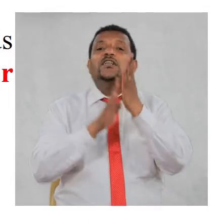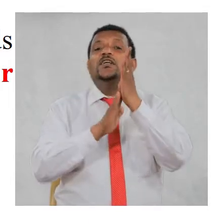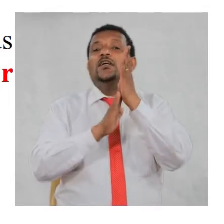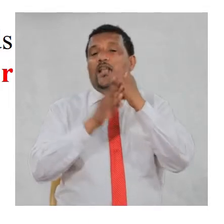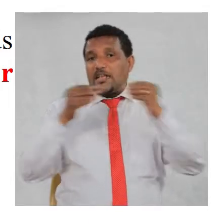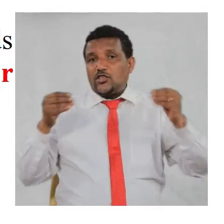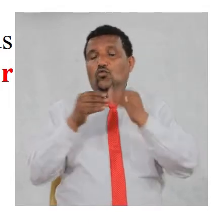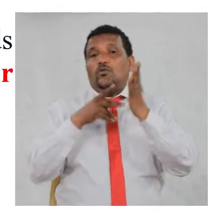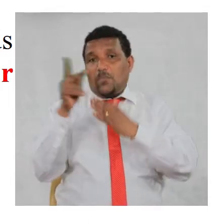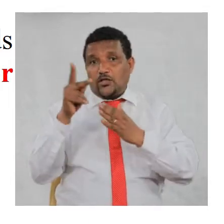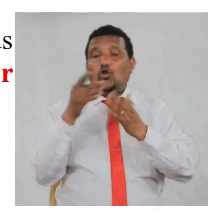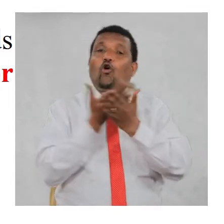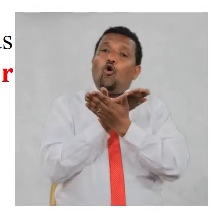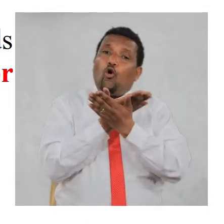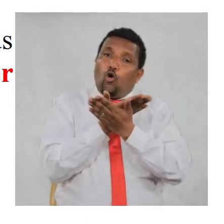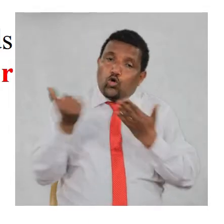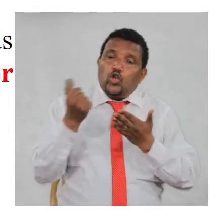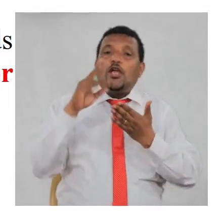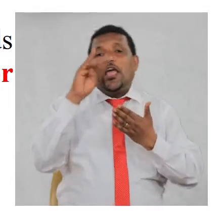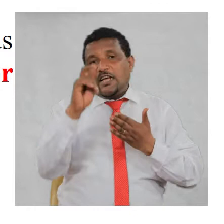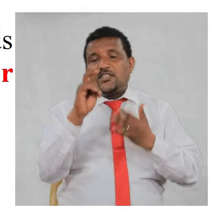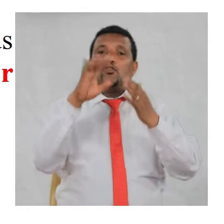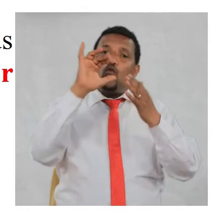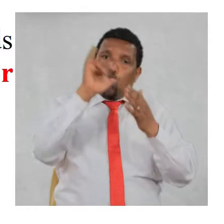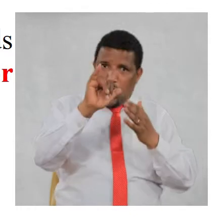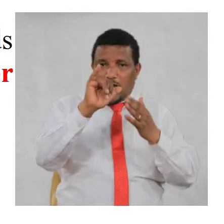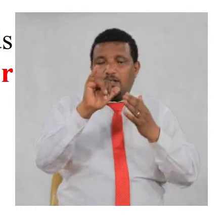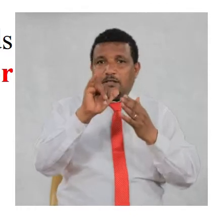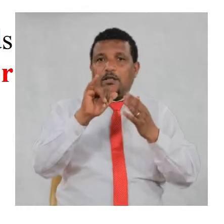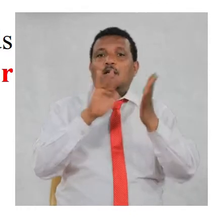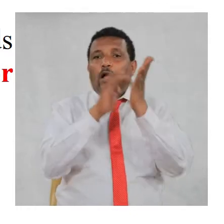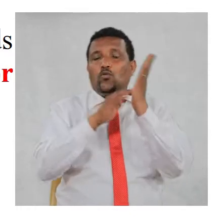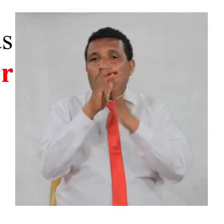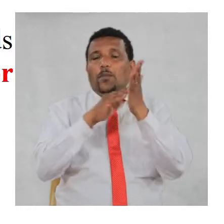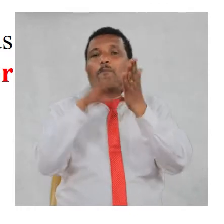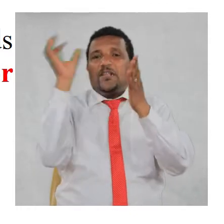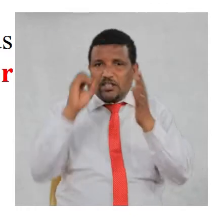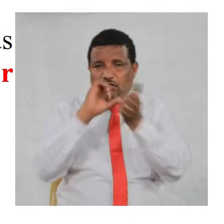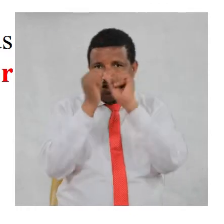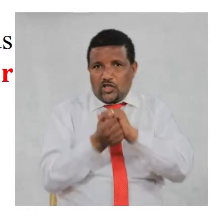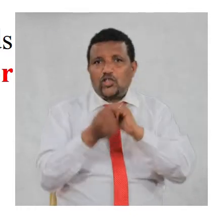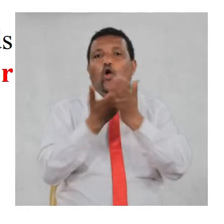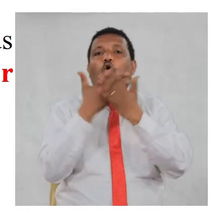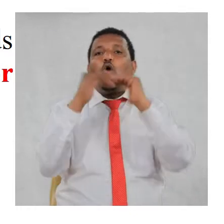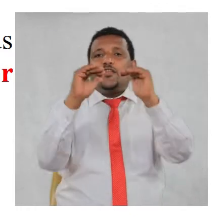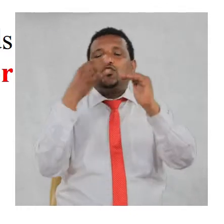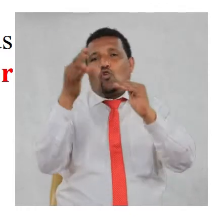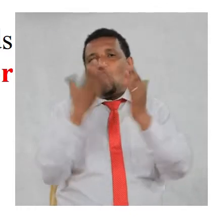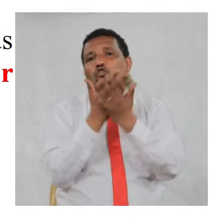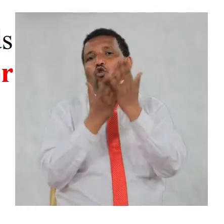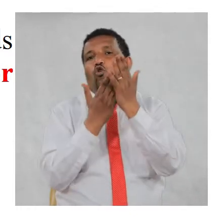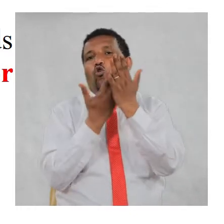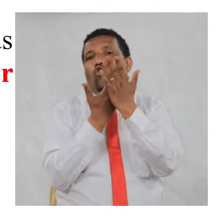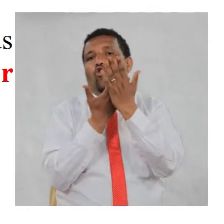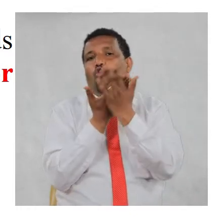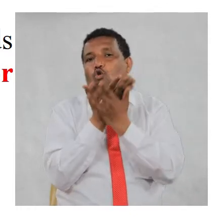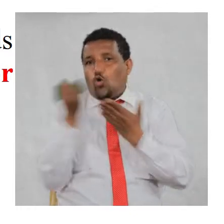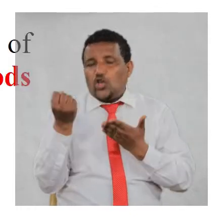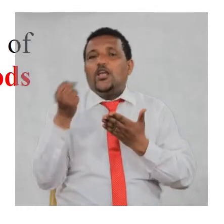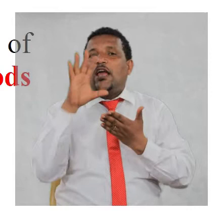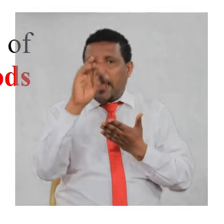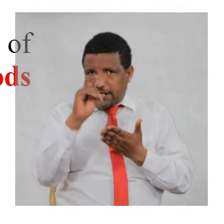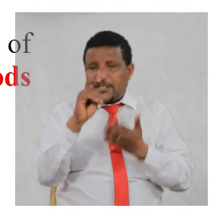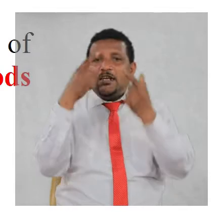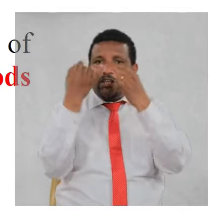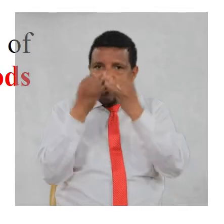and Y is calculated by dividing the percentage change in the quantity of good X